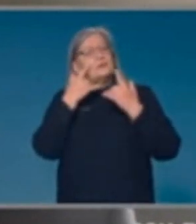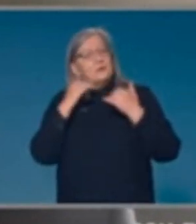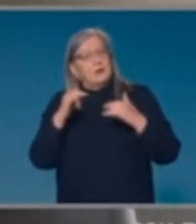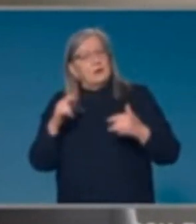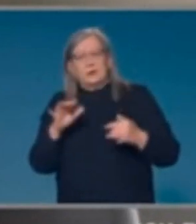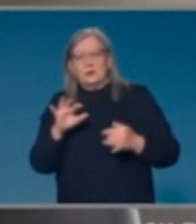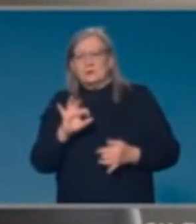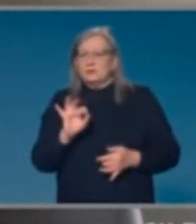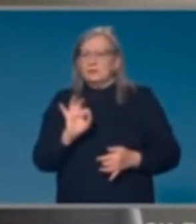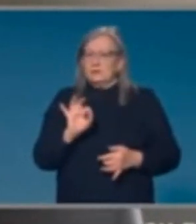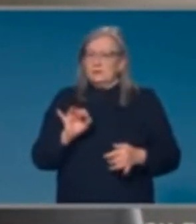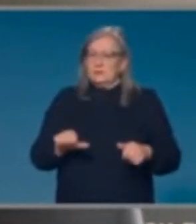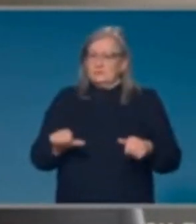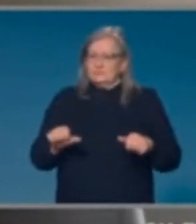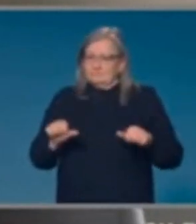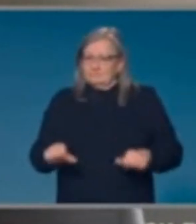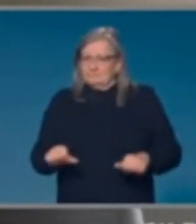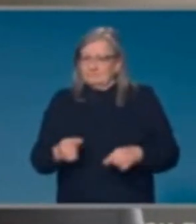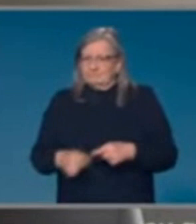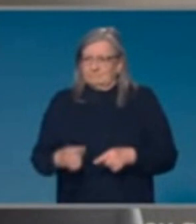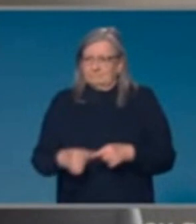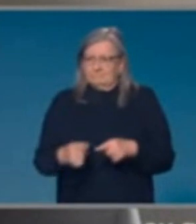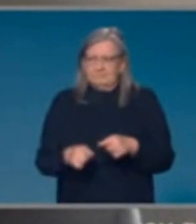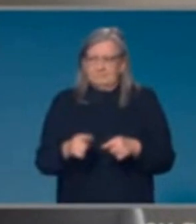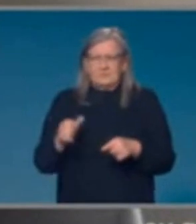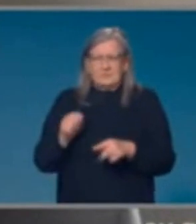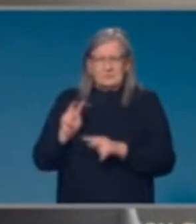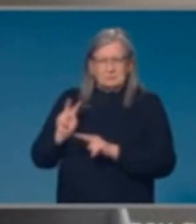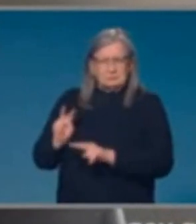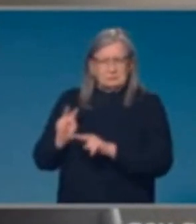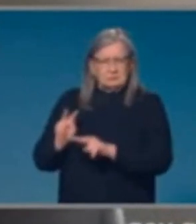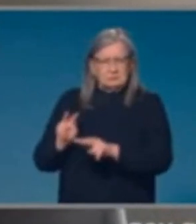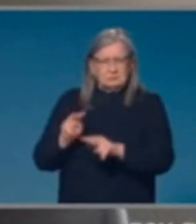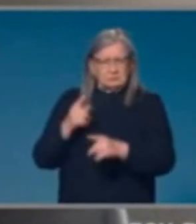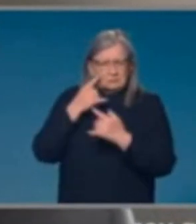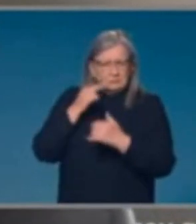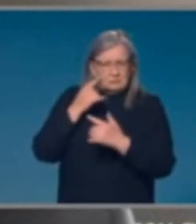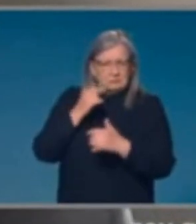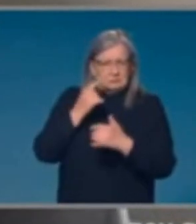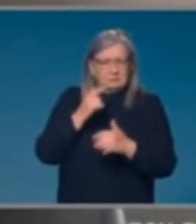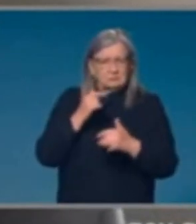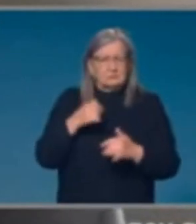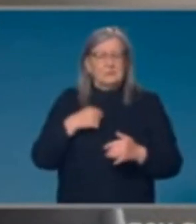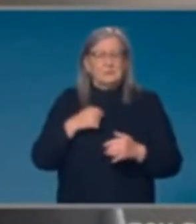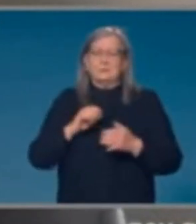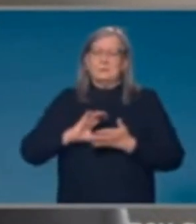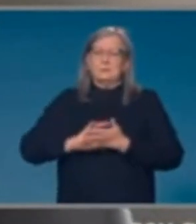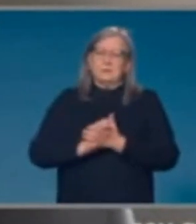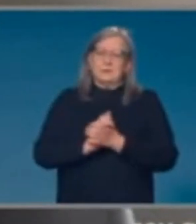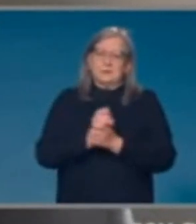be tested through clinical use, but I'm delighted to be able to say that Australia has secured